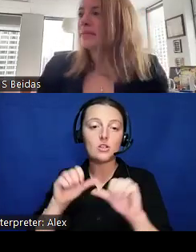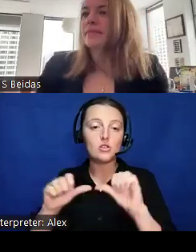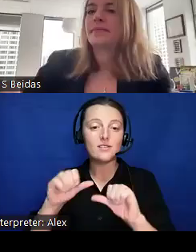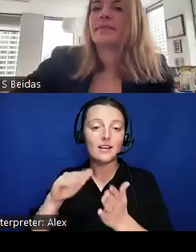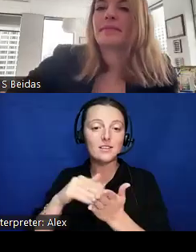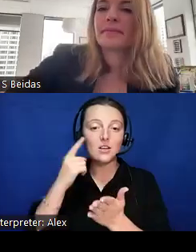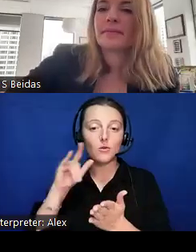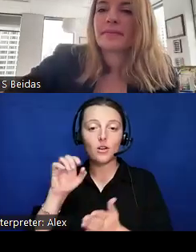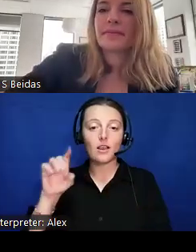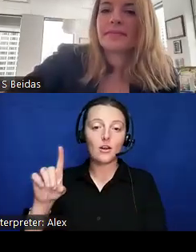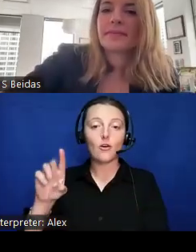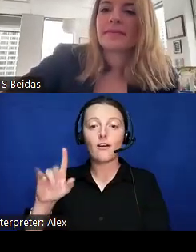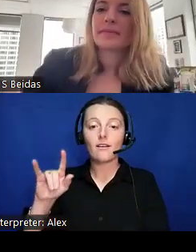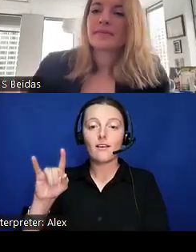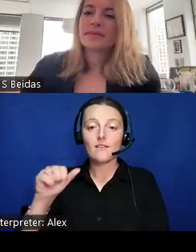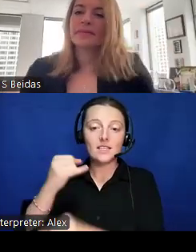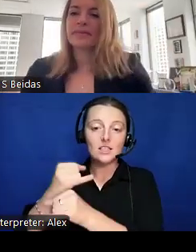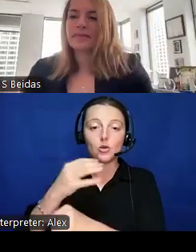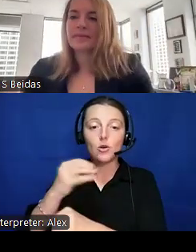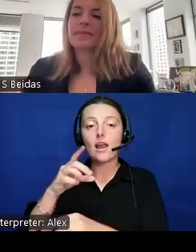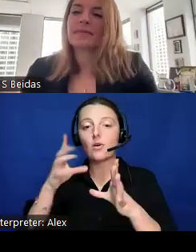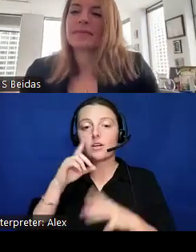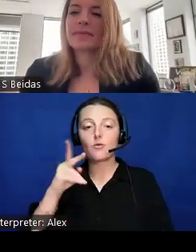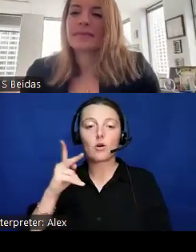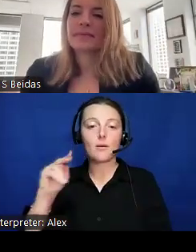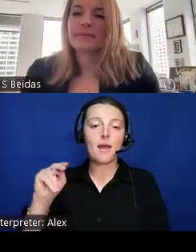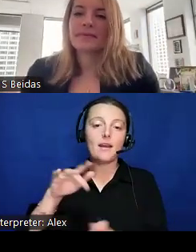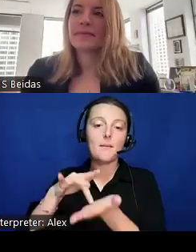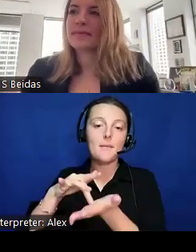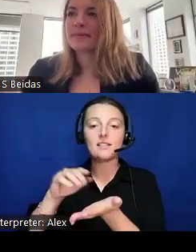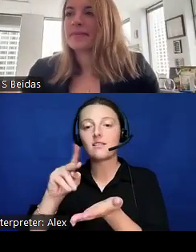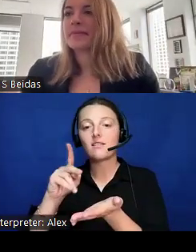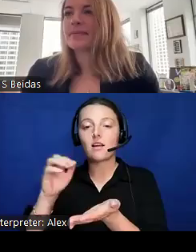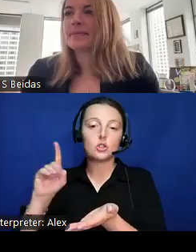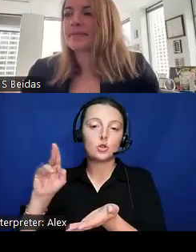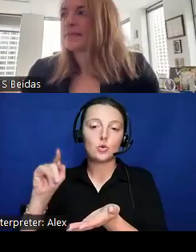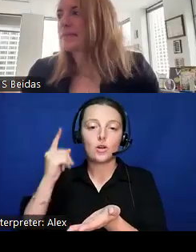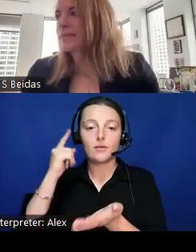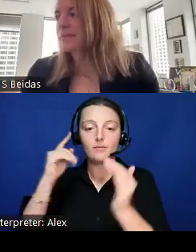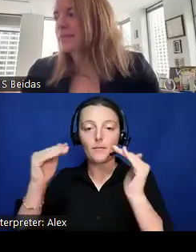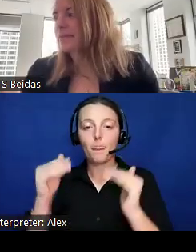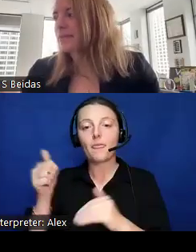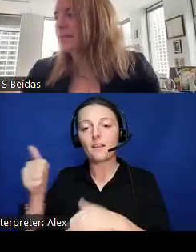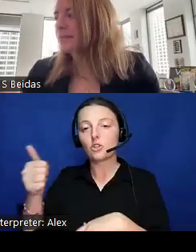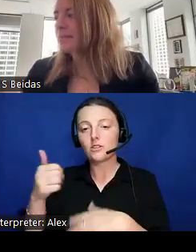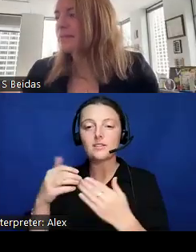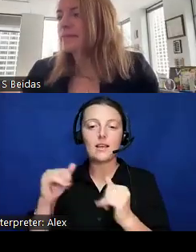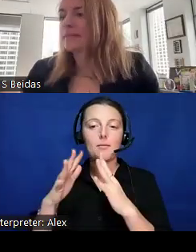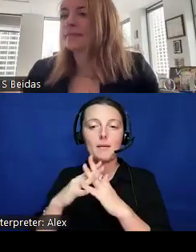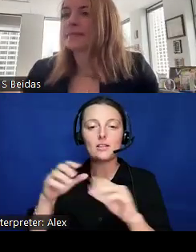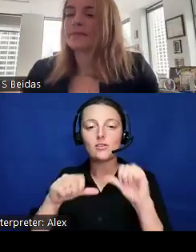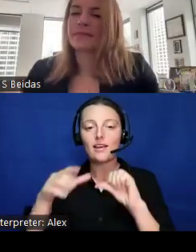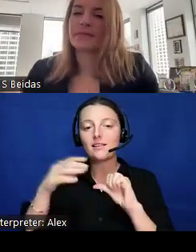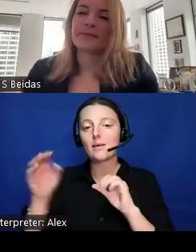Unit. Dr. Beidas's research leverages insights from implementation science and behavioral economics to make it easier